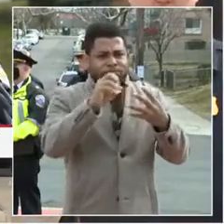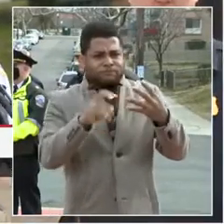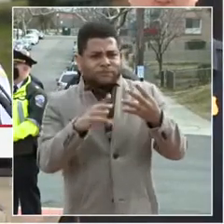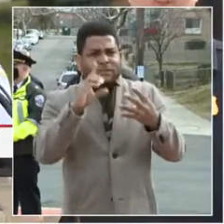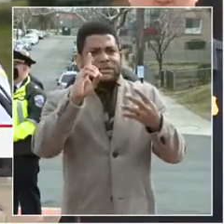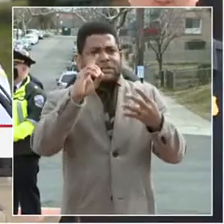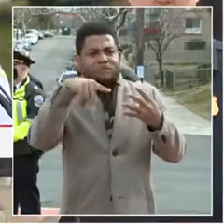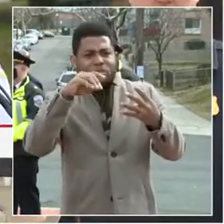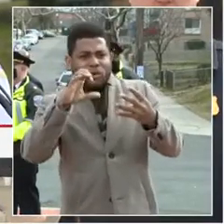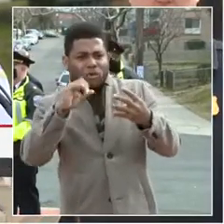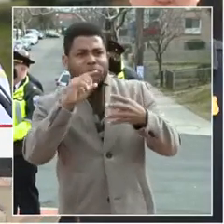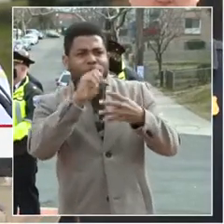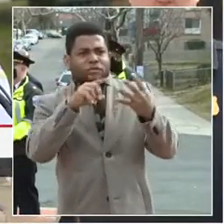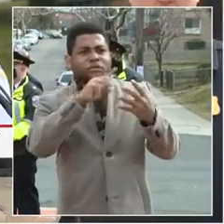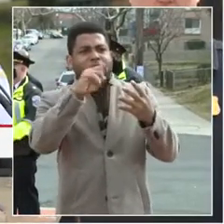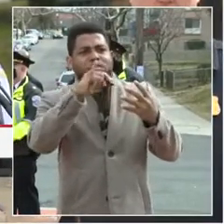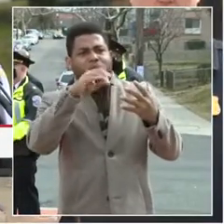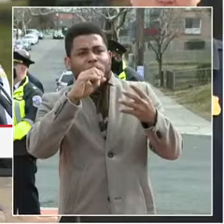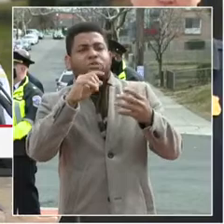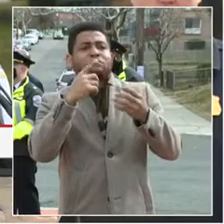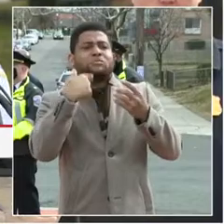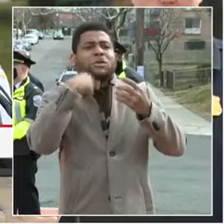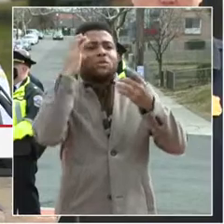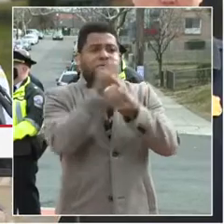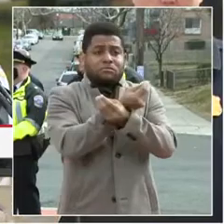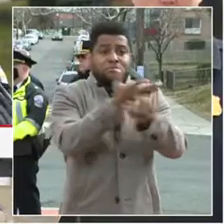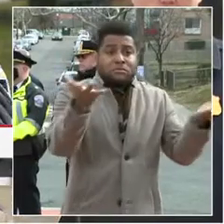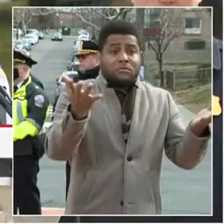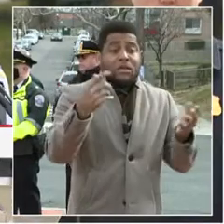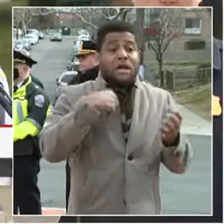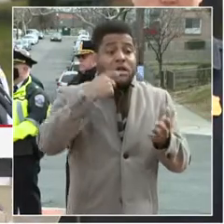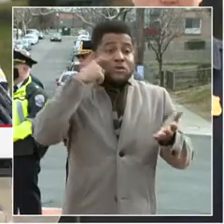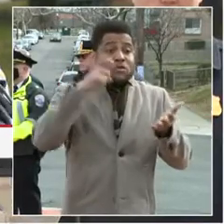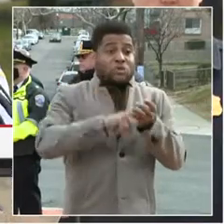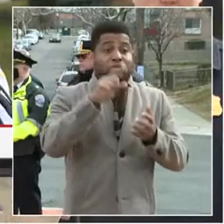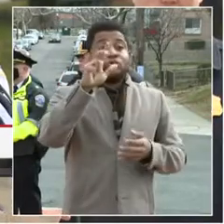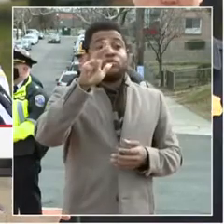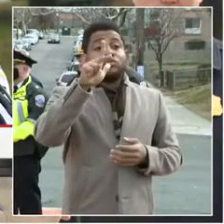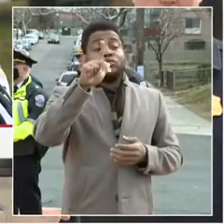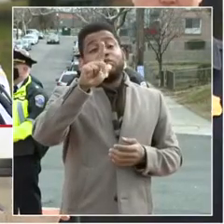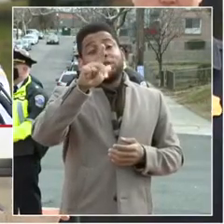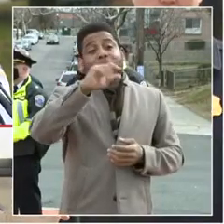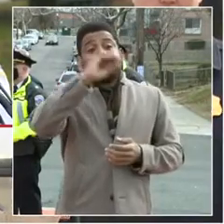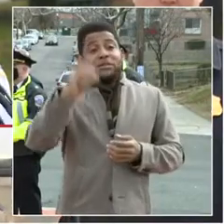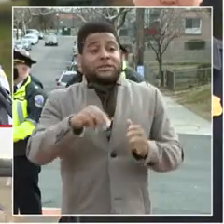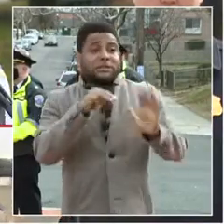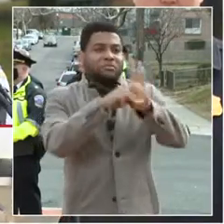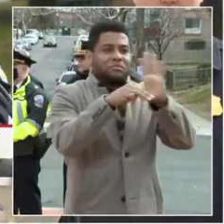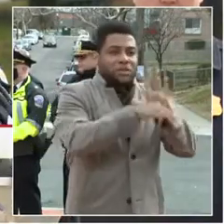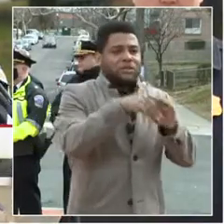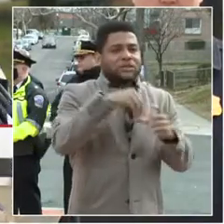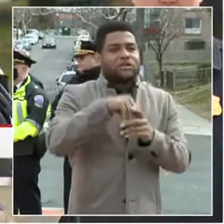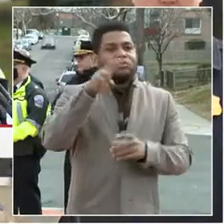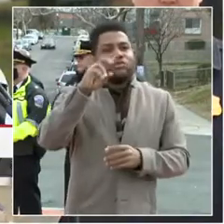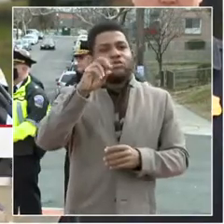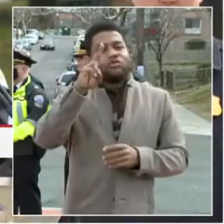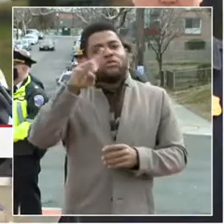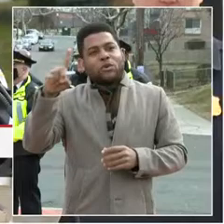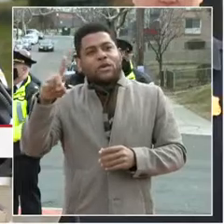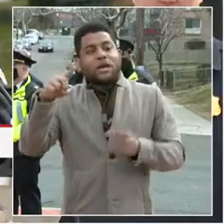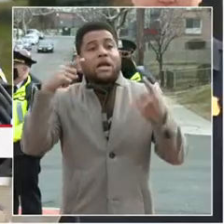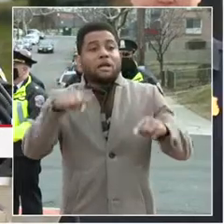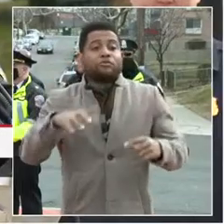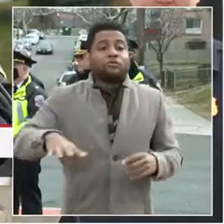4 PSAs accounted for 23% of the murders in our city in 2021. 6th and 7th District